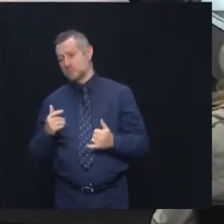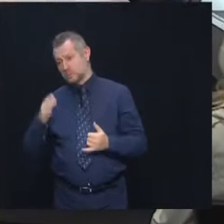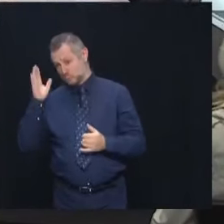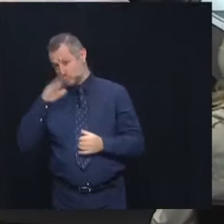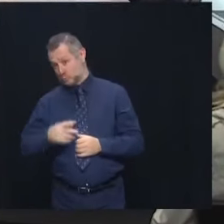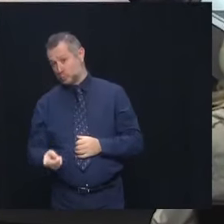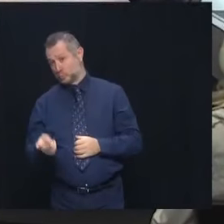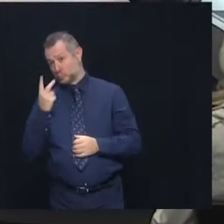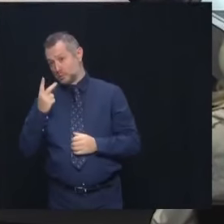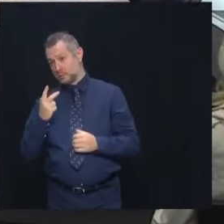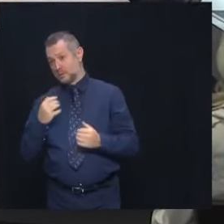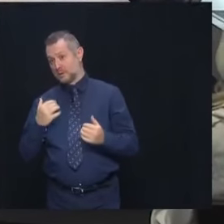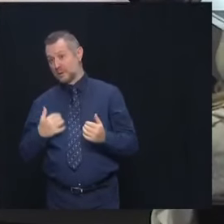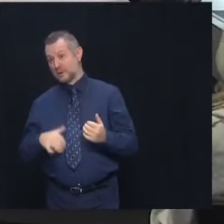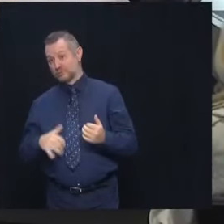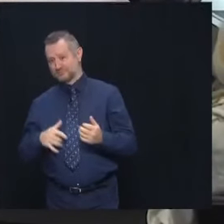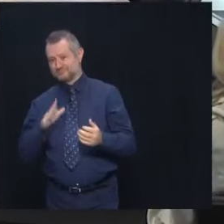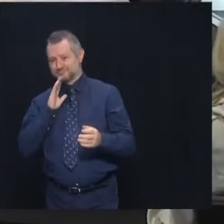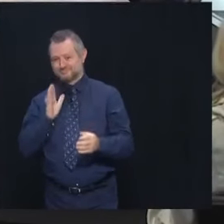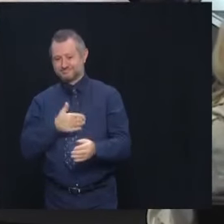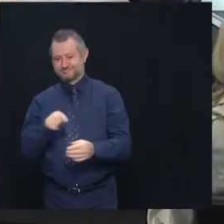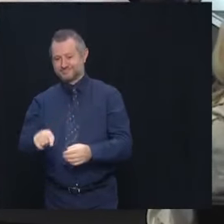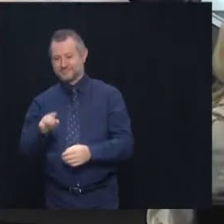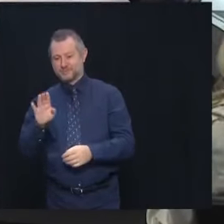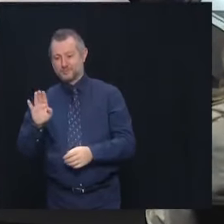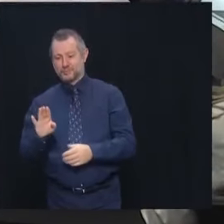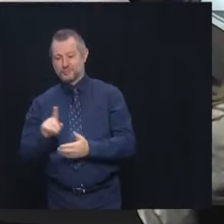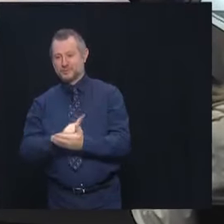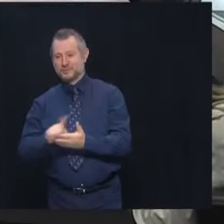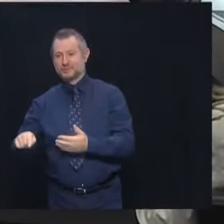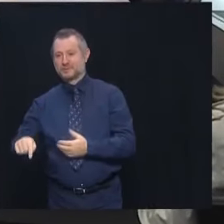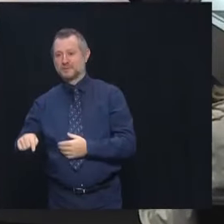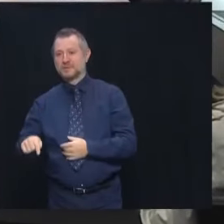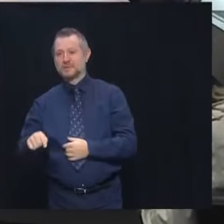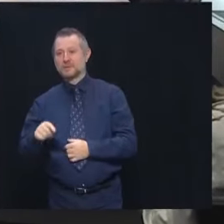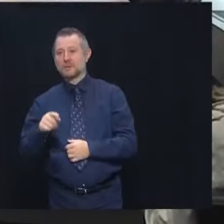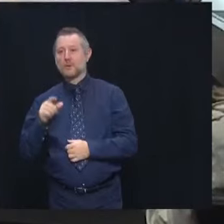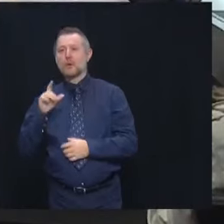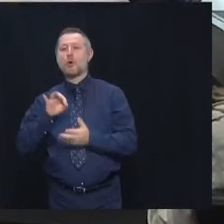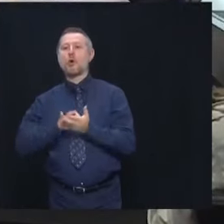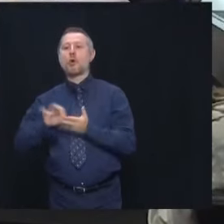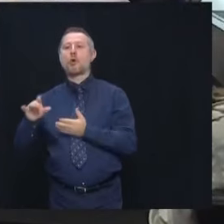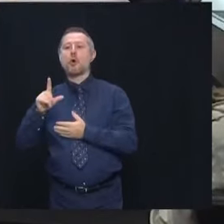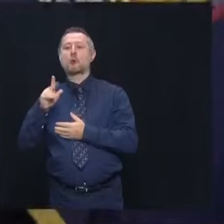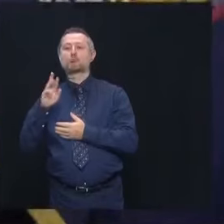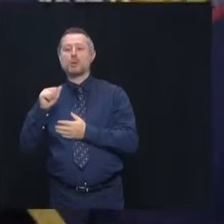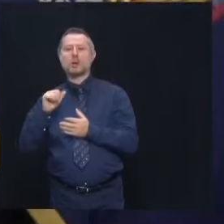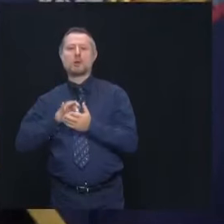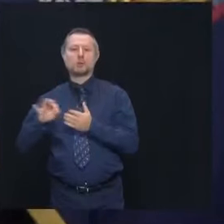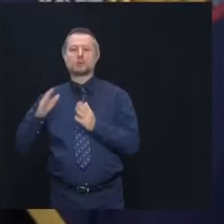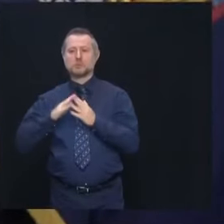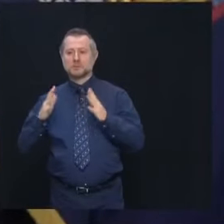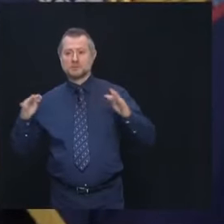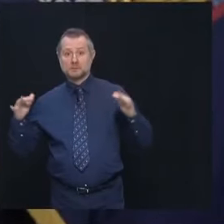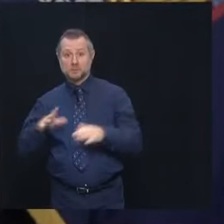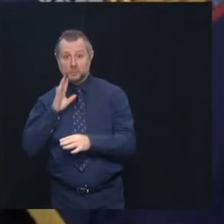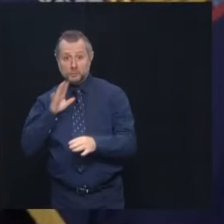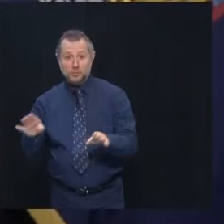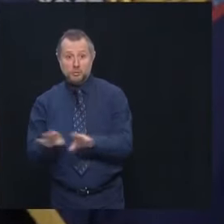that are planned in Brooklyn this week in the ultra-Orthodox community. Are you going to close down larger venues this week? Well, first of